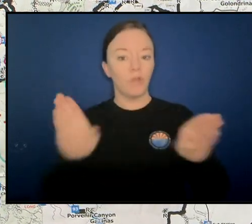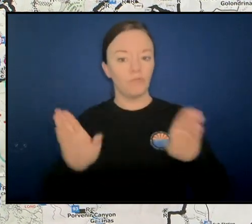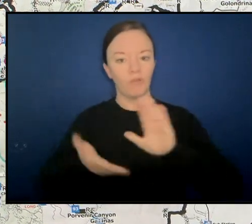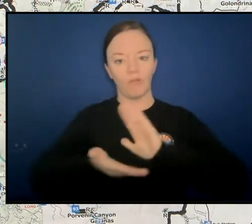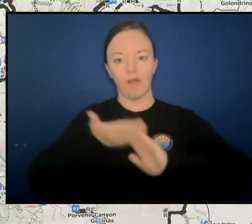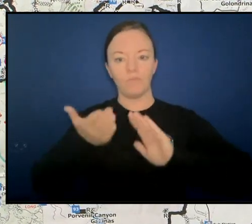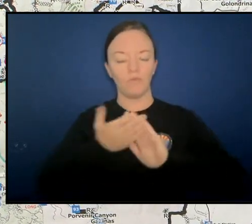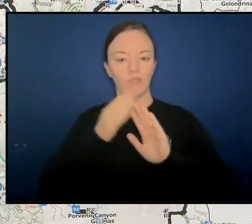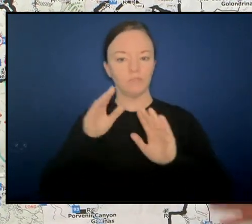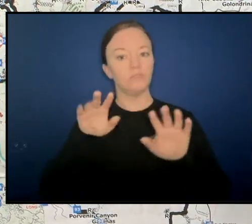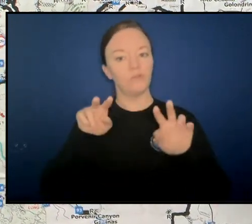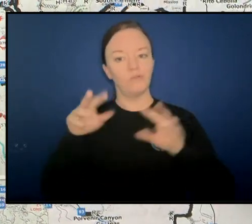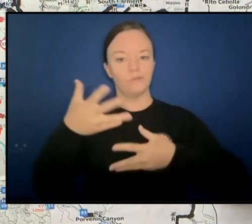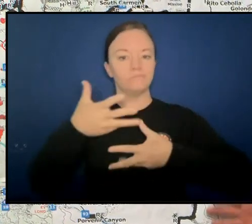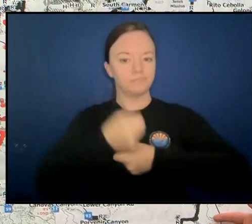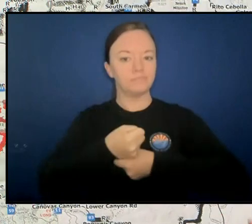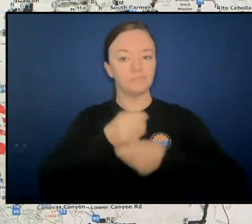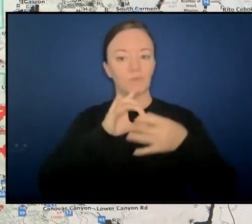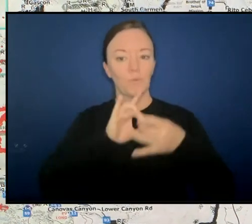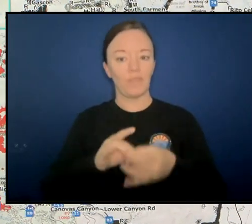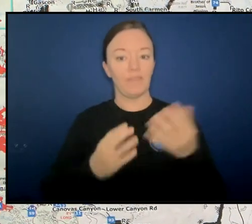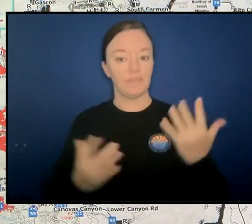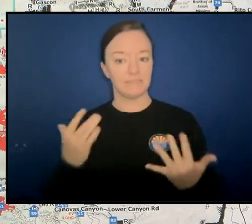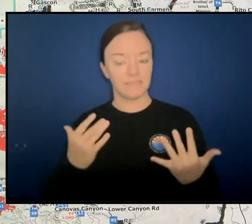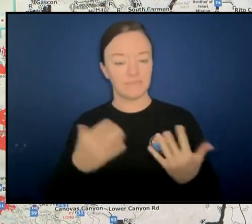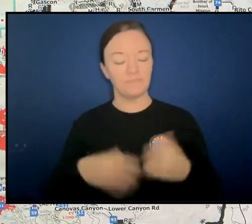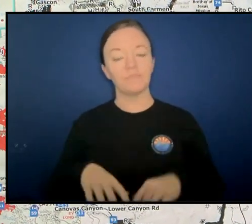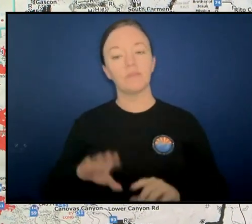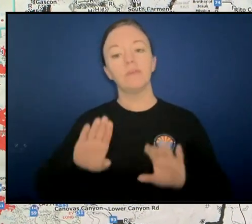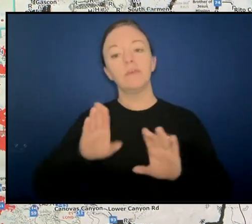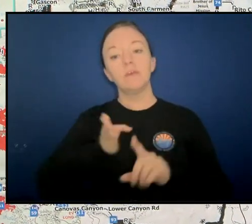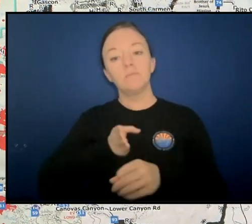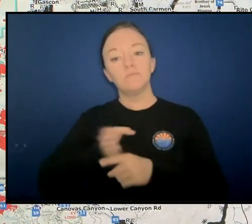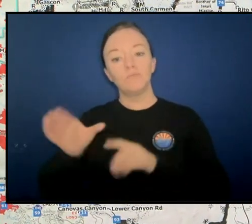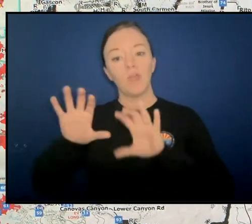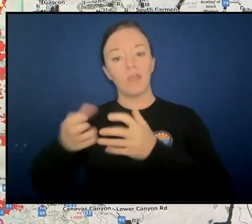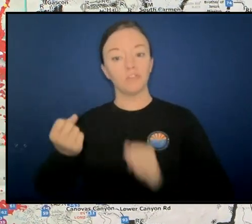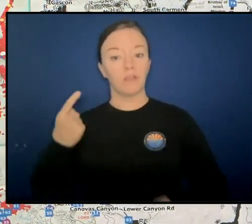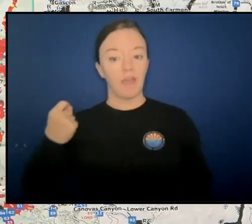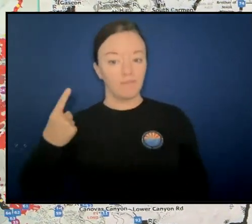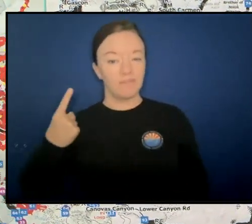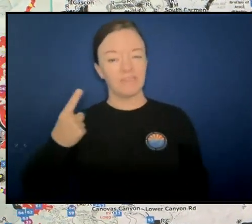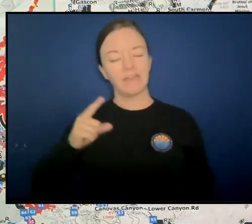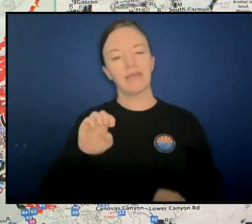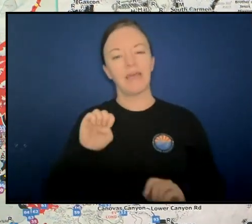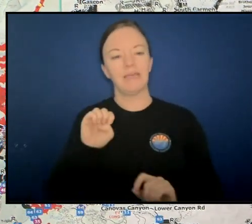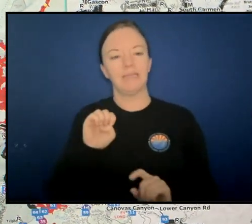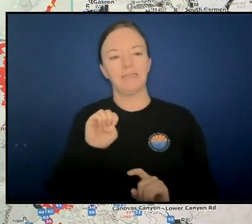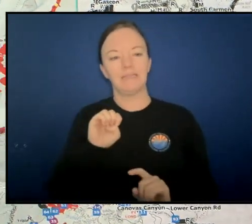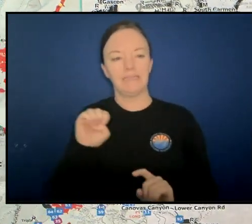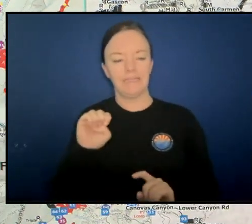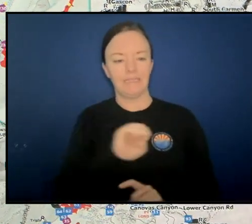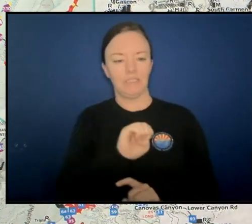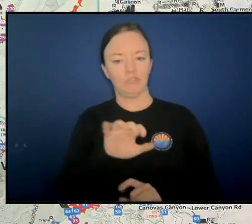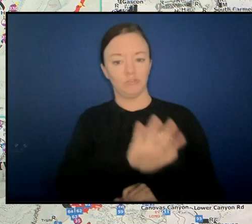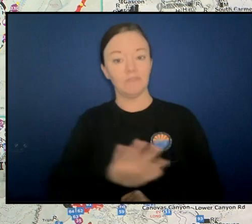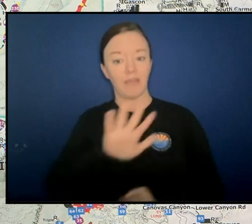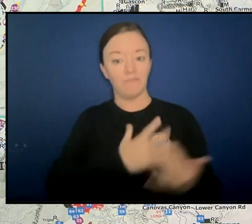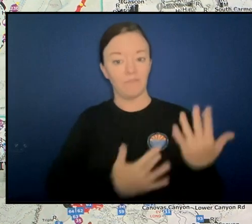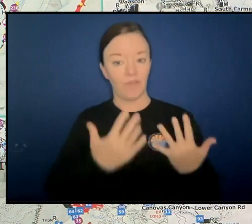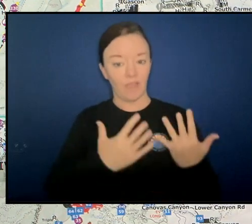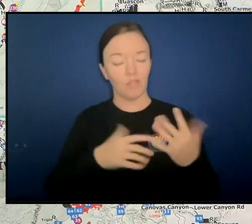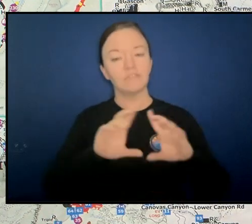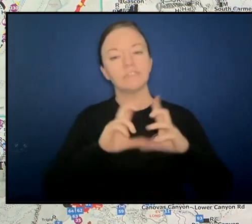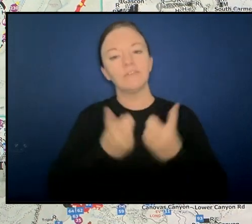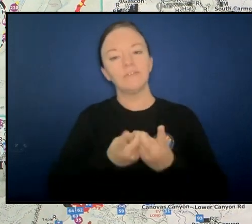of the incident. Back over here in Branch 11 along the eastern side of the fire, Division Alpha Bravo, continuing with that good strong